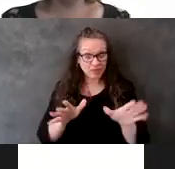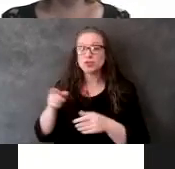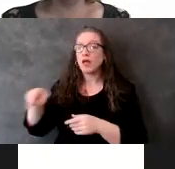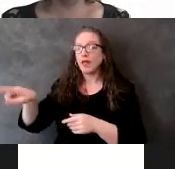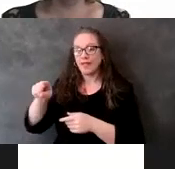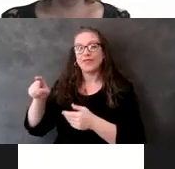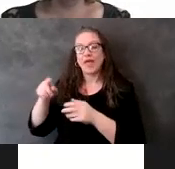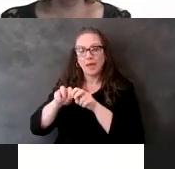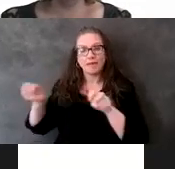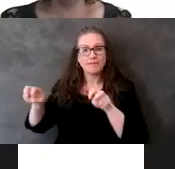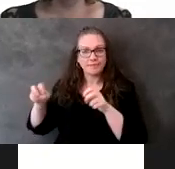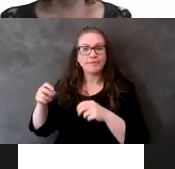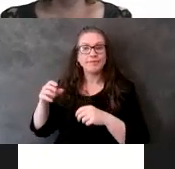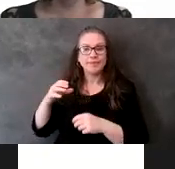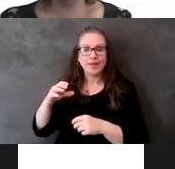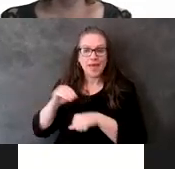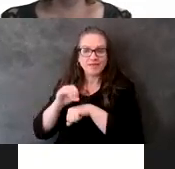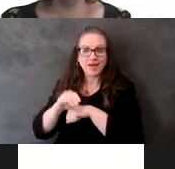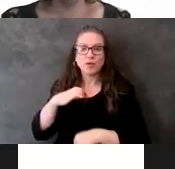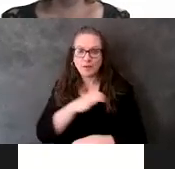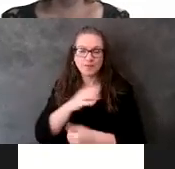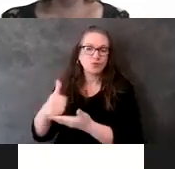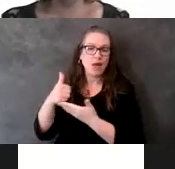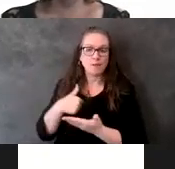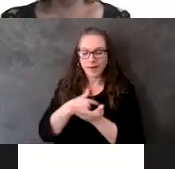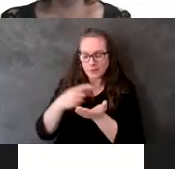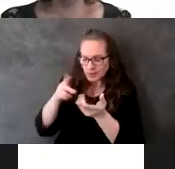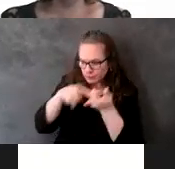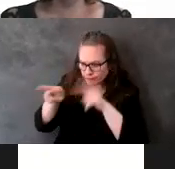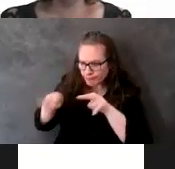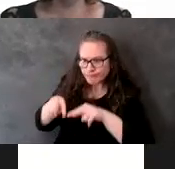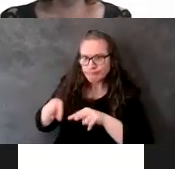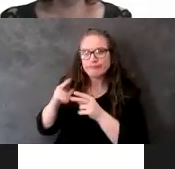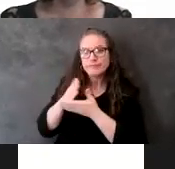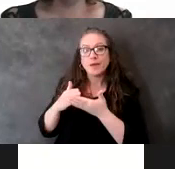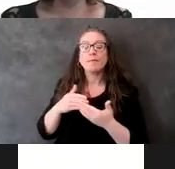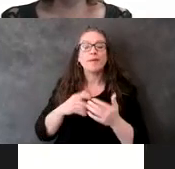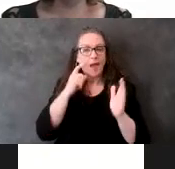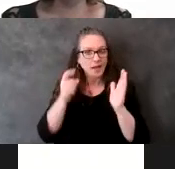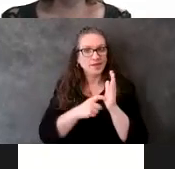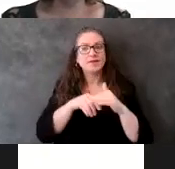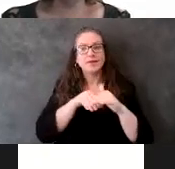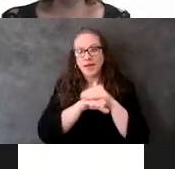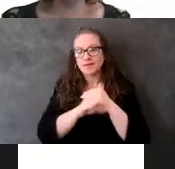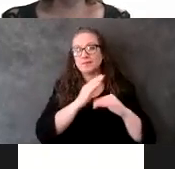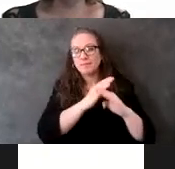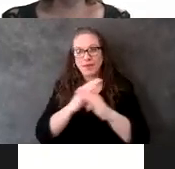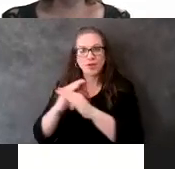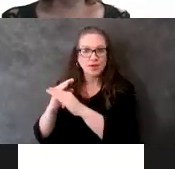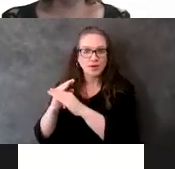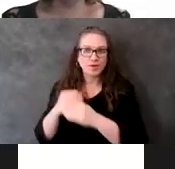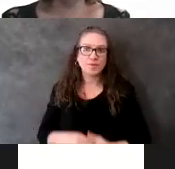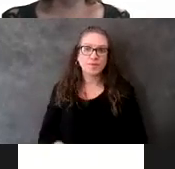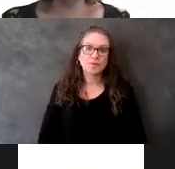surveyed all of the facilities and identified some access barriers that we couldn't remedy